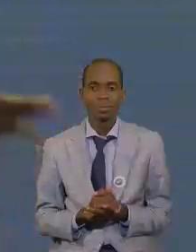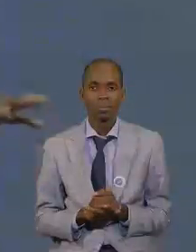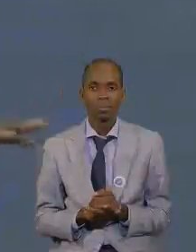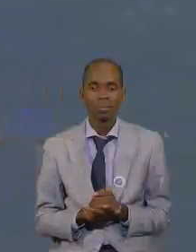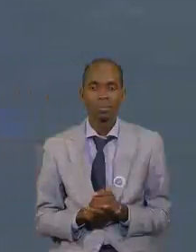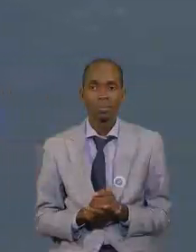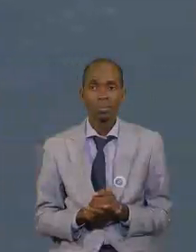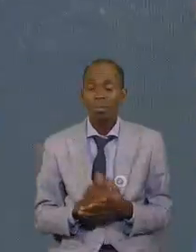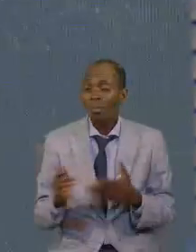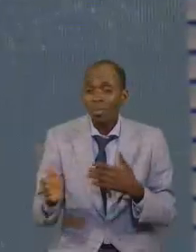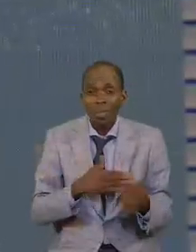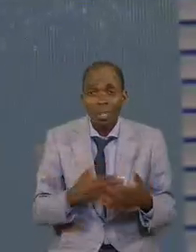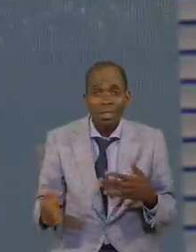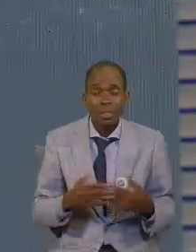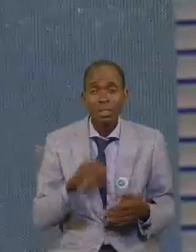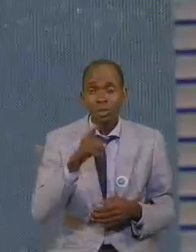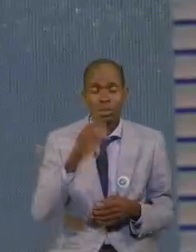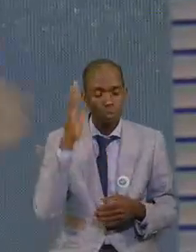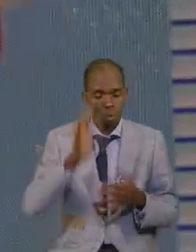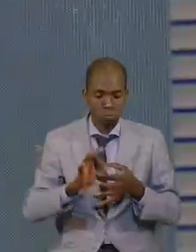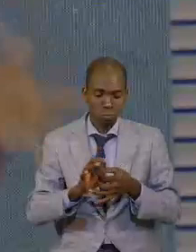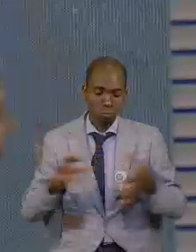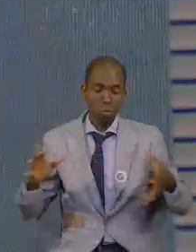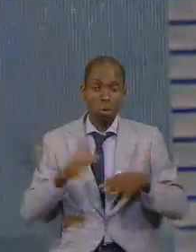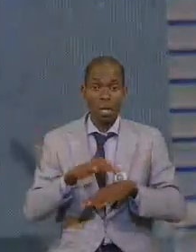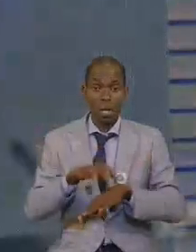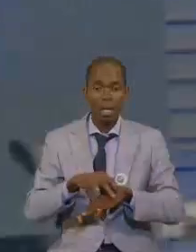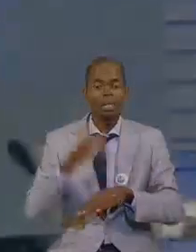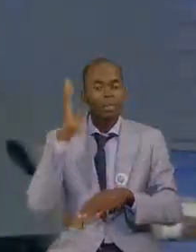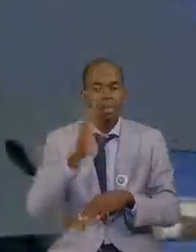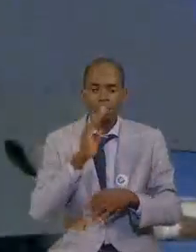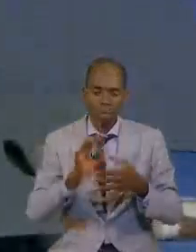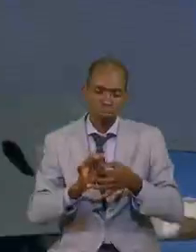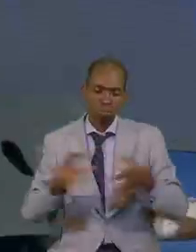And whatsoever thou shalt loose on earth shall be loosed in heaven.